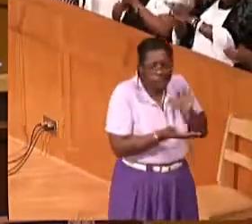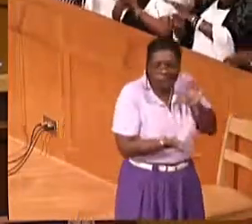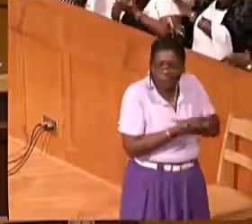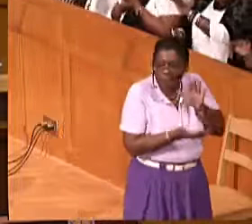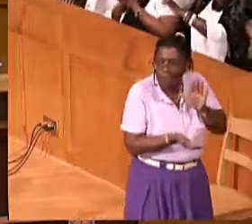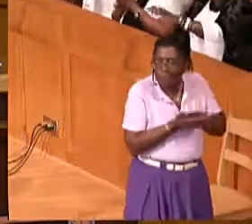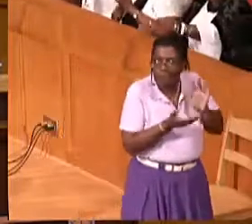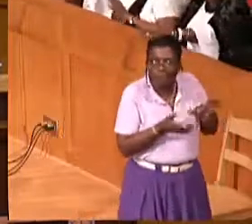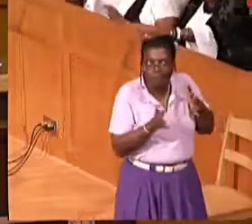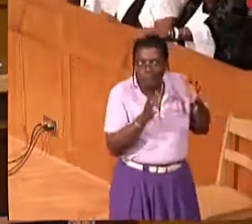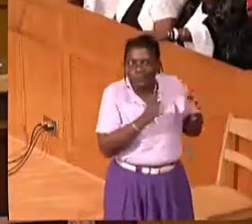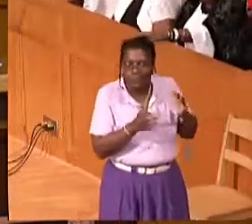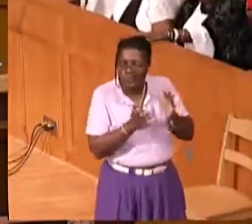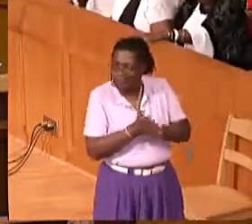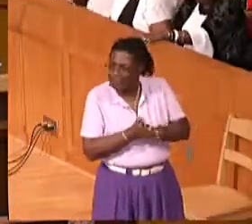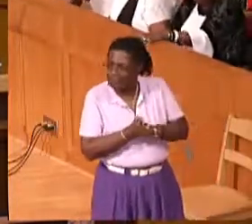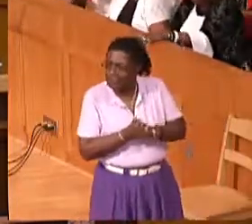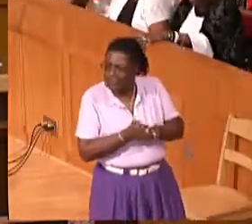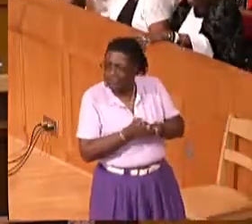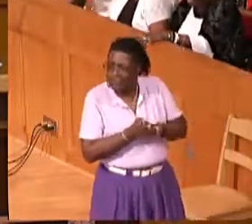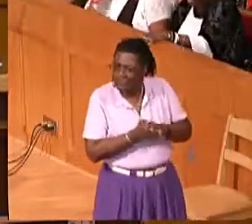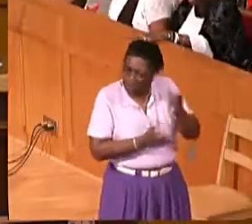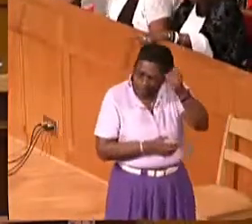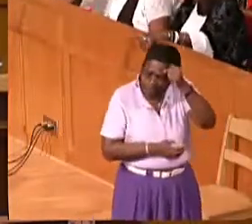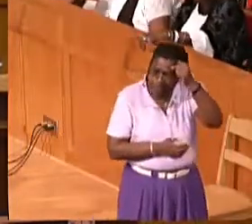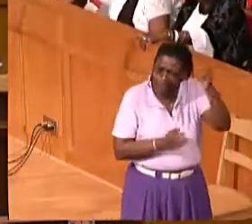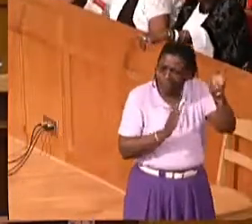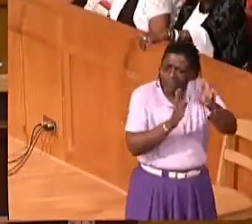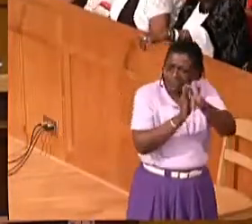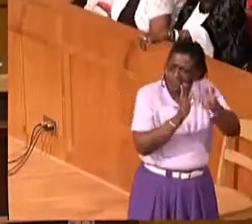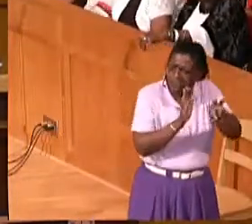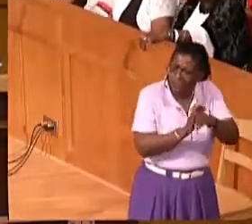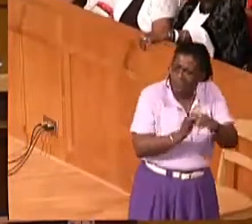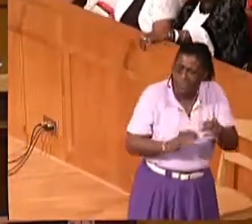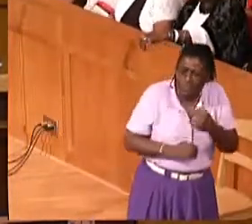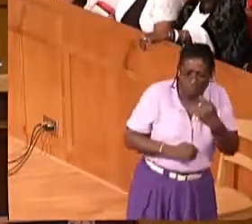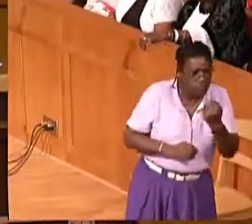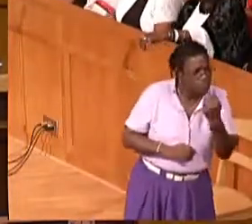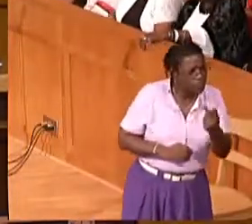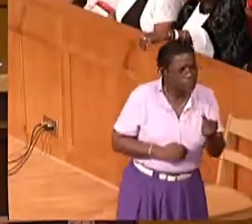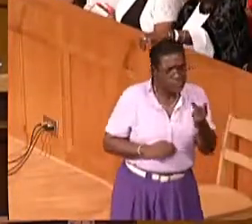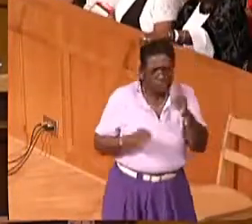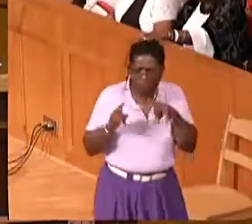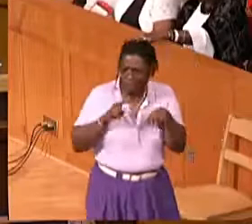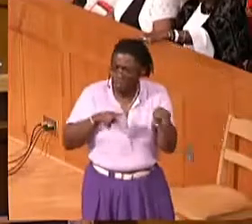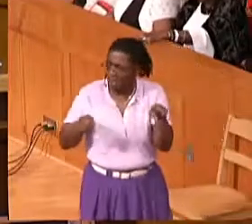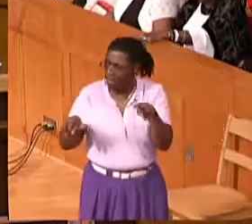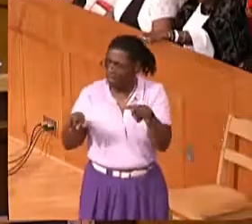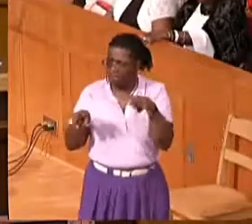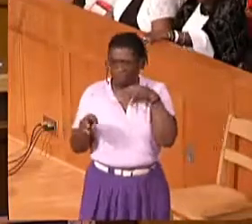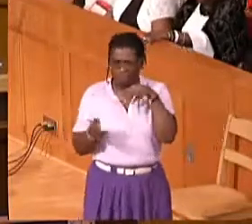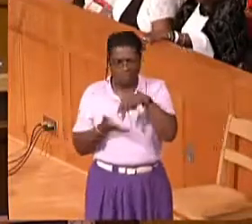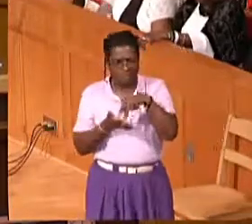Do I have a witness here? And so soon as I walked in, I saw people up standing. I said, "Woo, man."